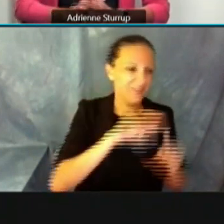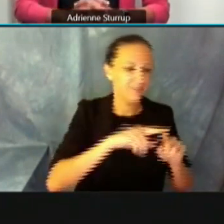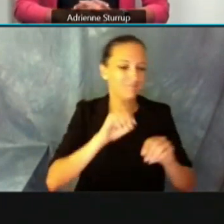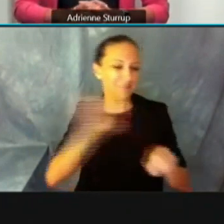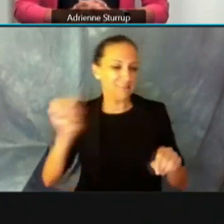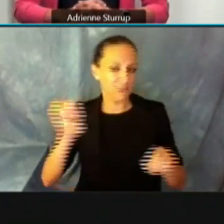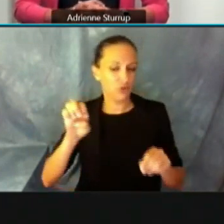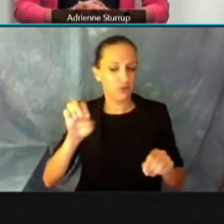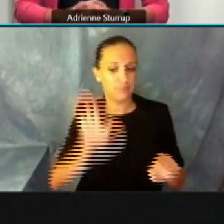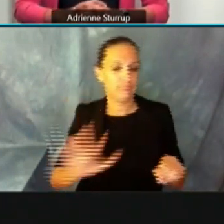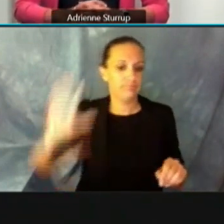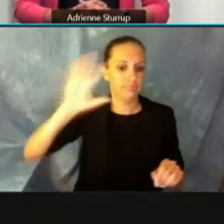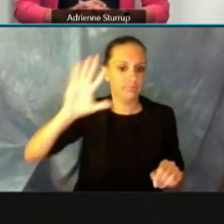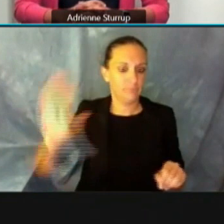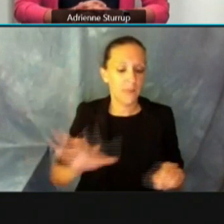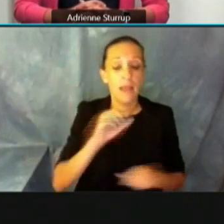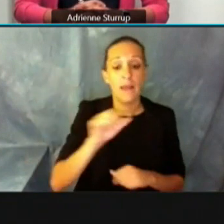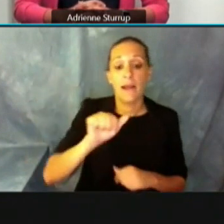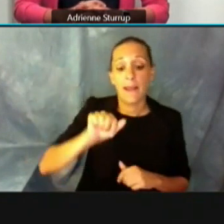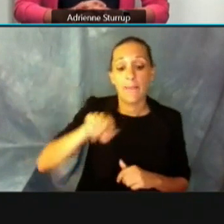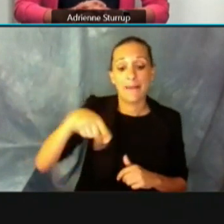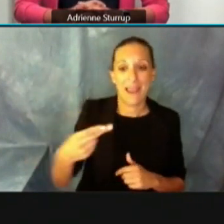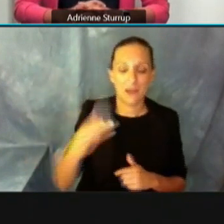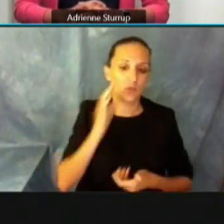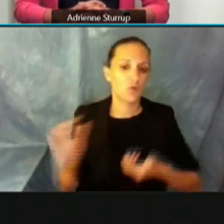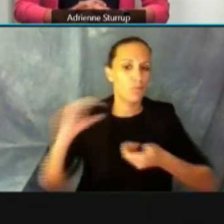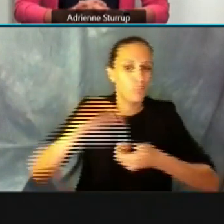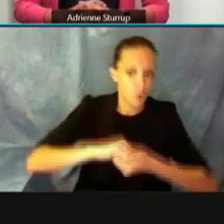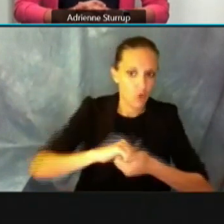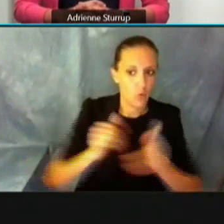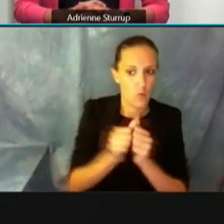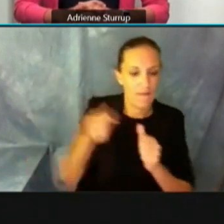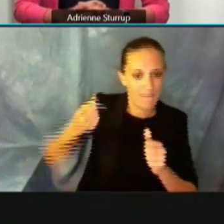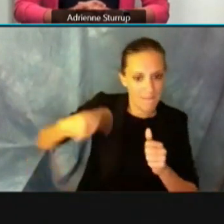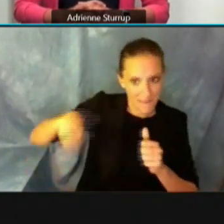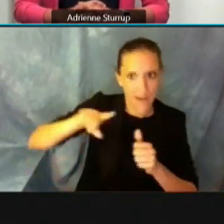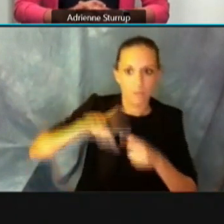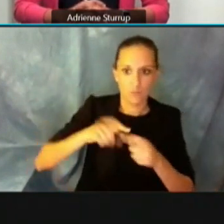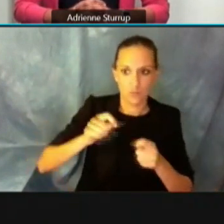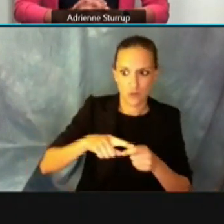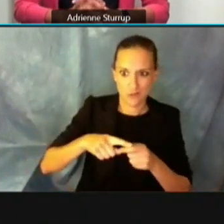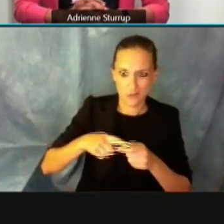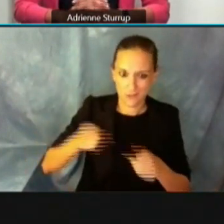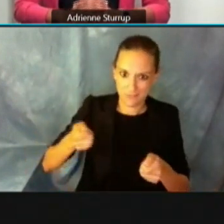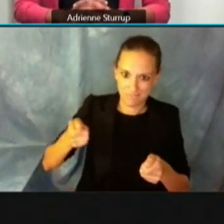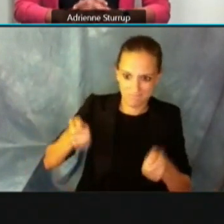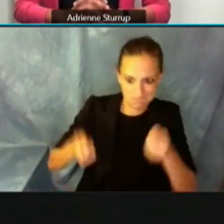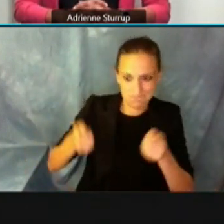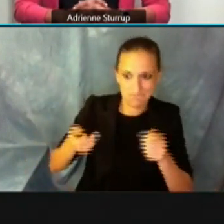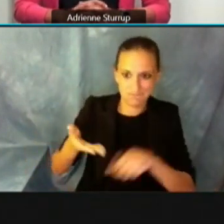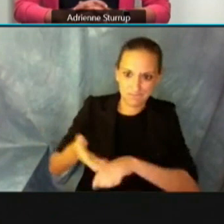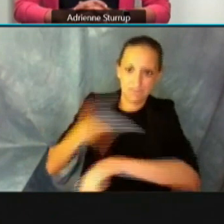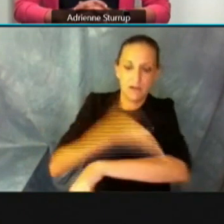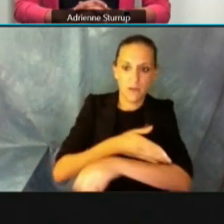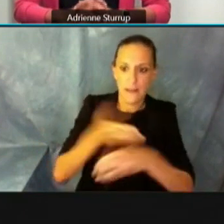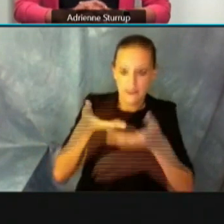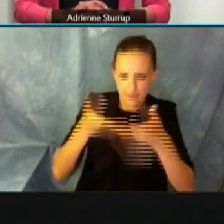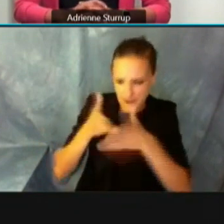Crescent, and Austin Public Health is going to partner alongside them to augment those areas in the top zip codes that